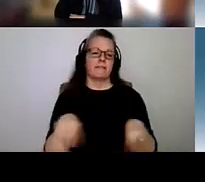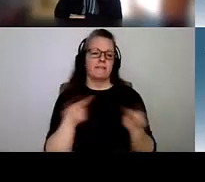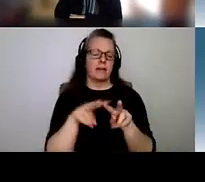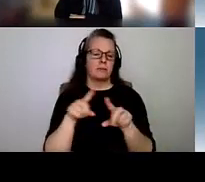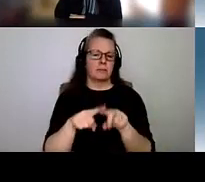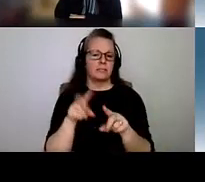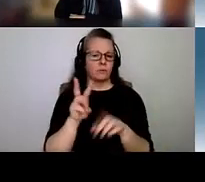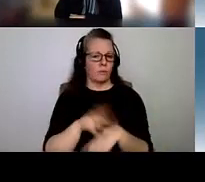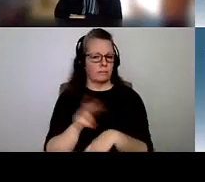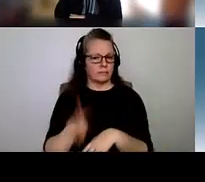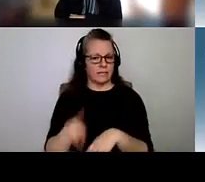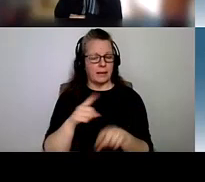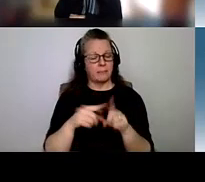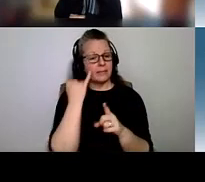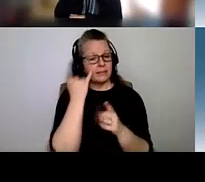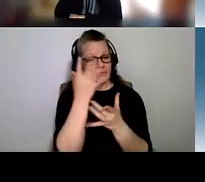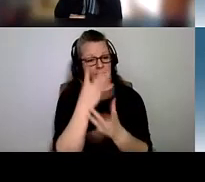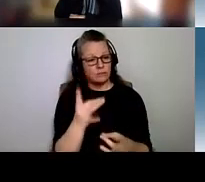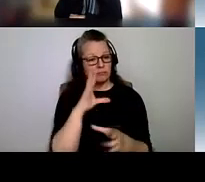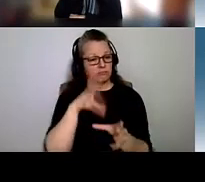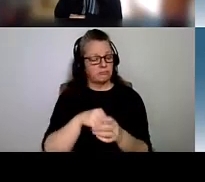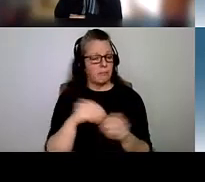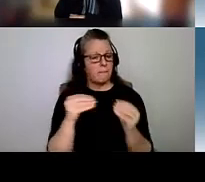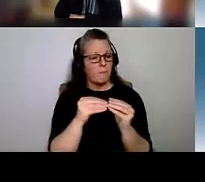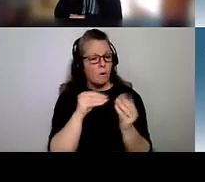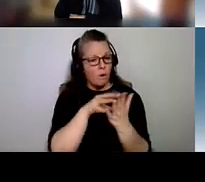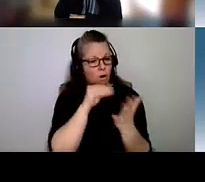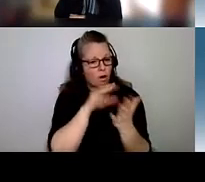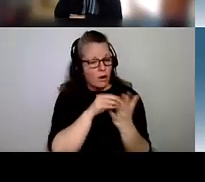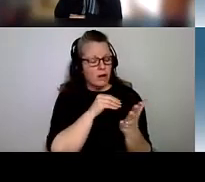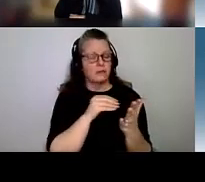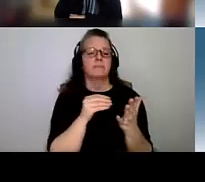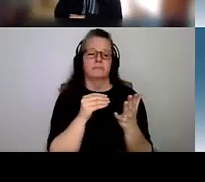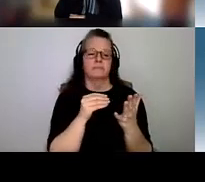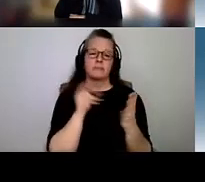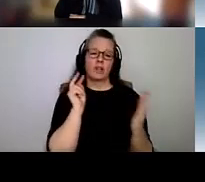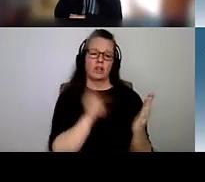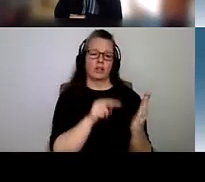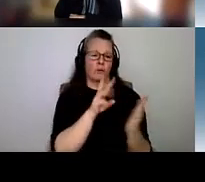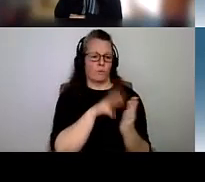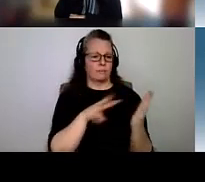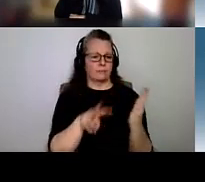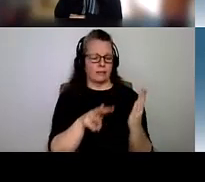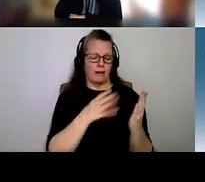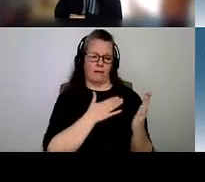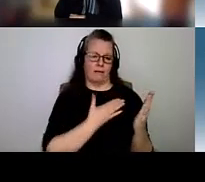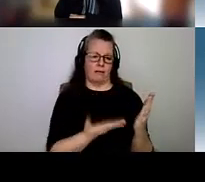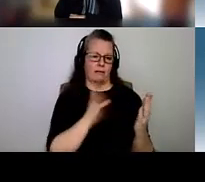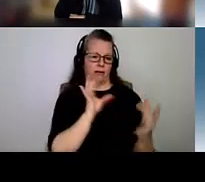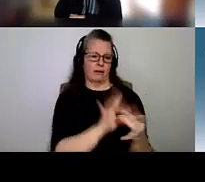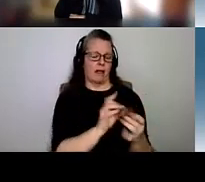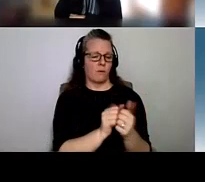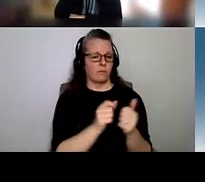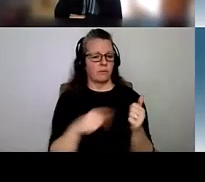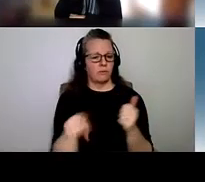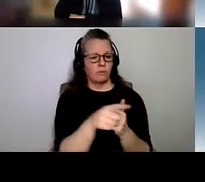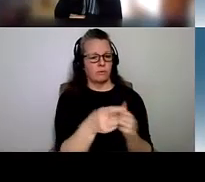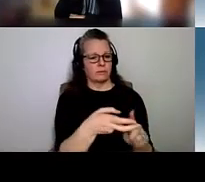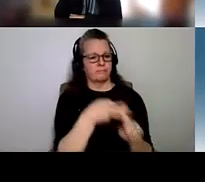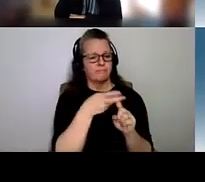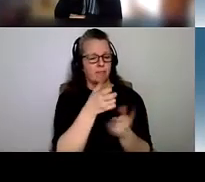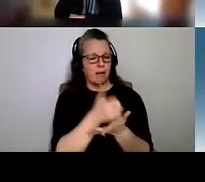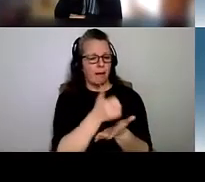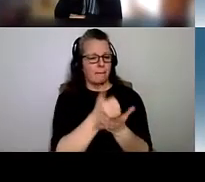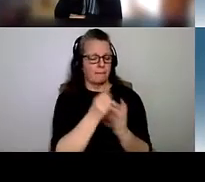engaging and learning more, please check out our website and we're happy to connect with you and have your help as we make this extremely